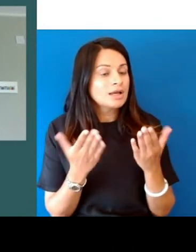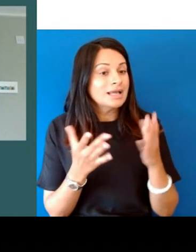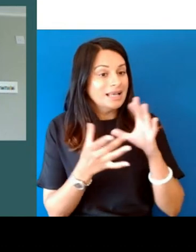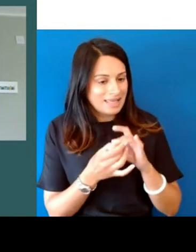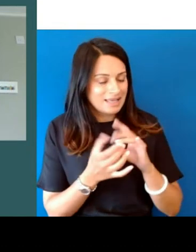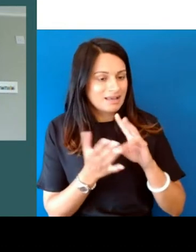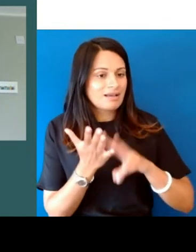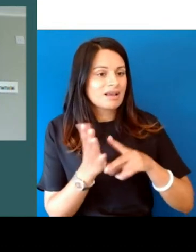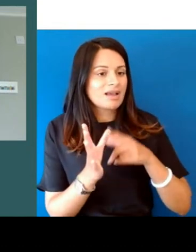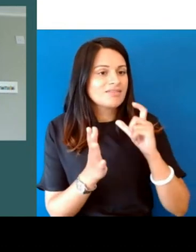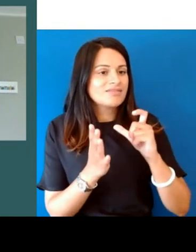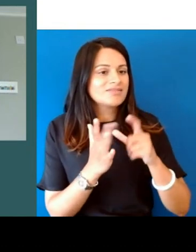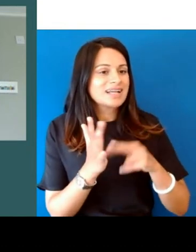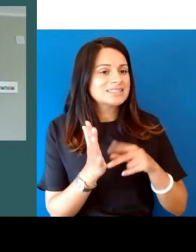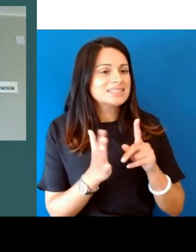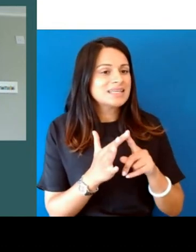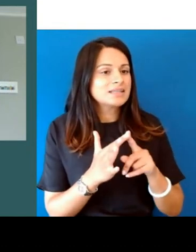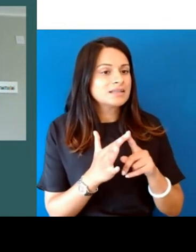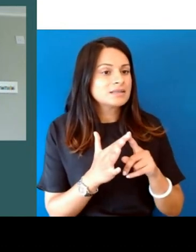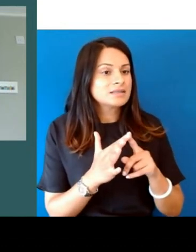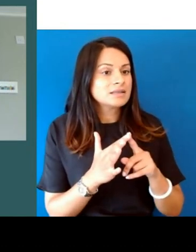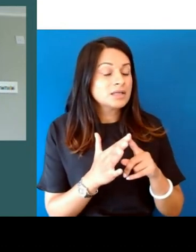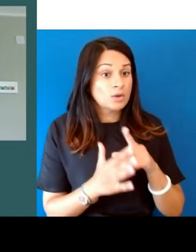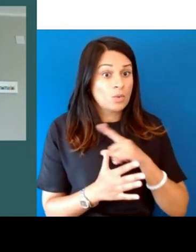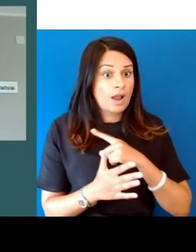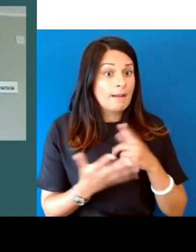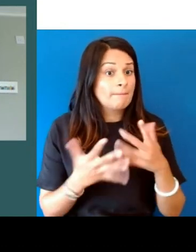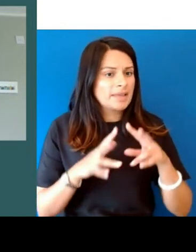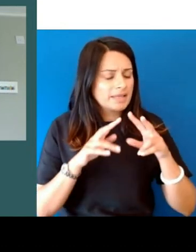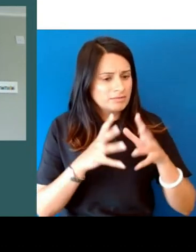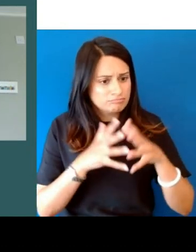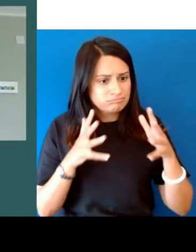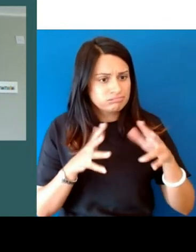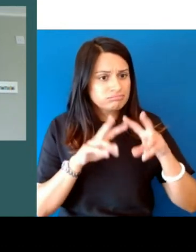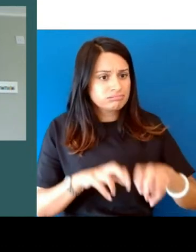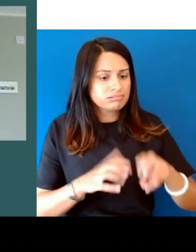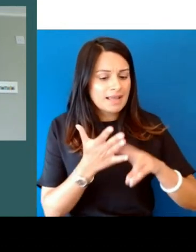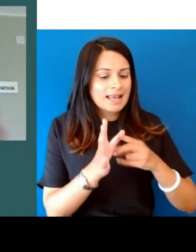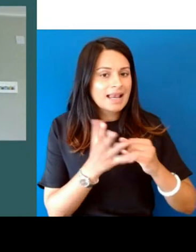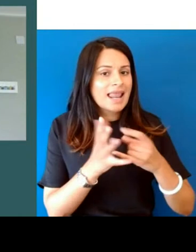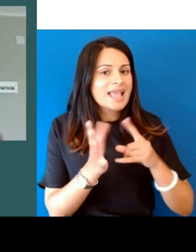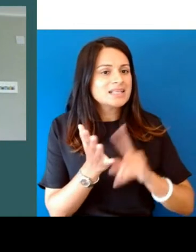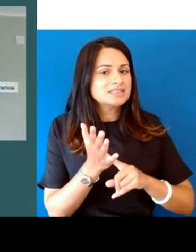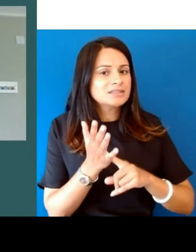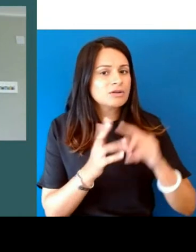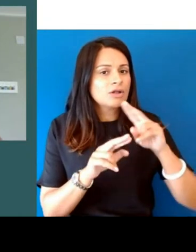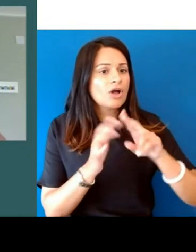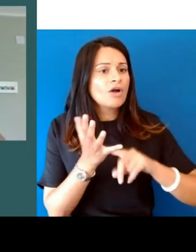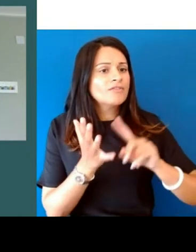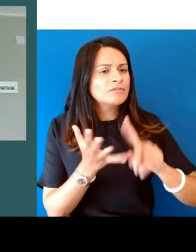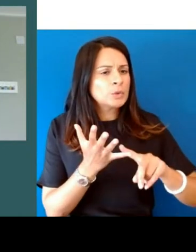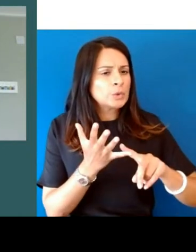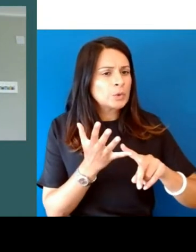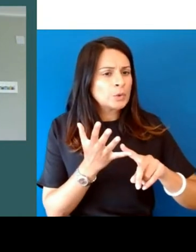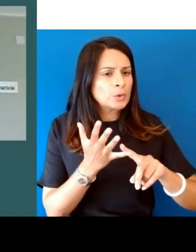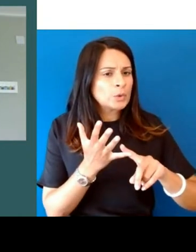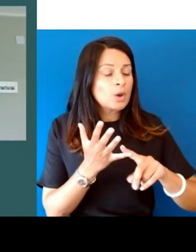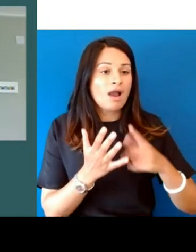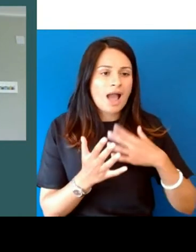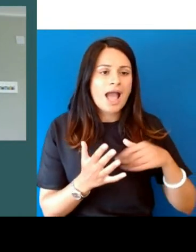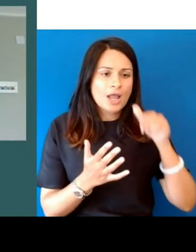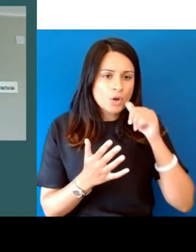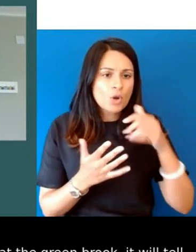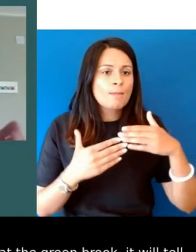and interestingly there was a large study into the nasal flu vaccination which was done at southampton that's why probably i know more about it which is called the sniffle